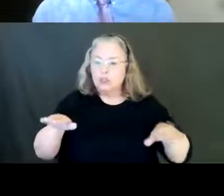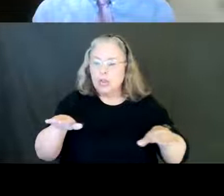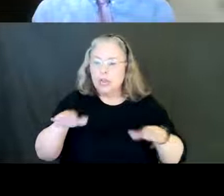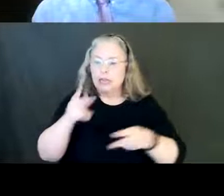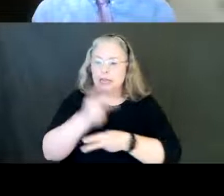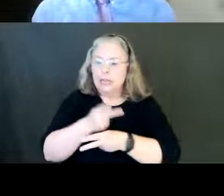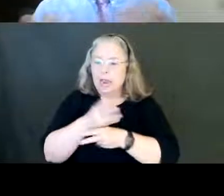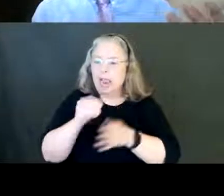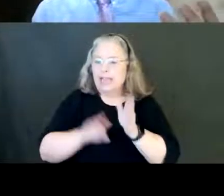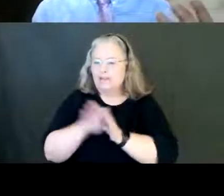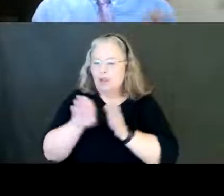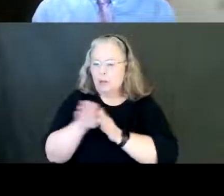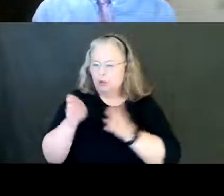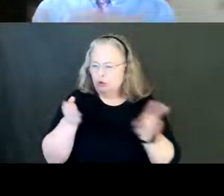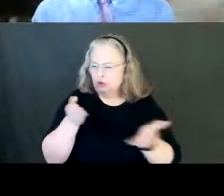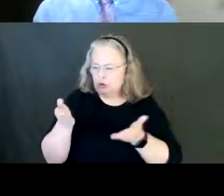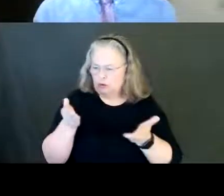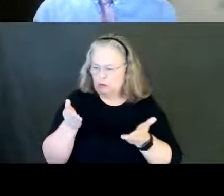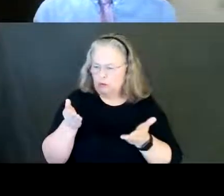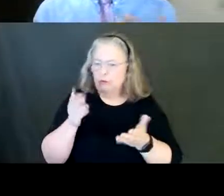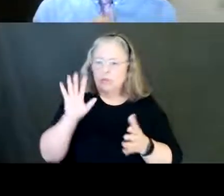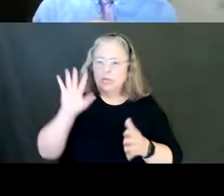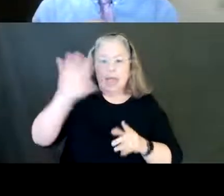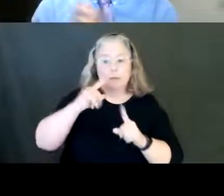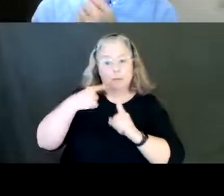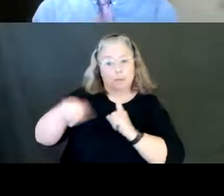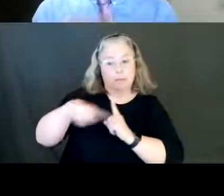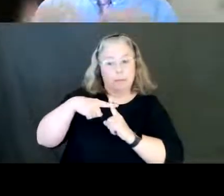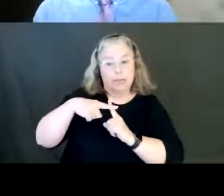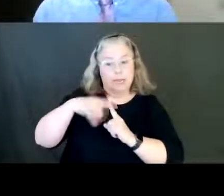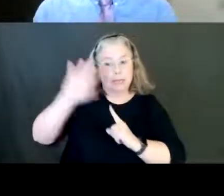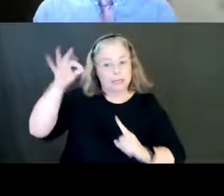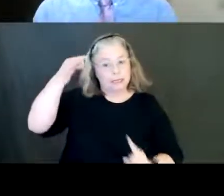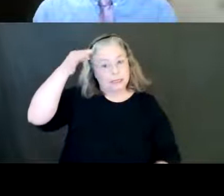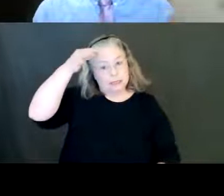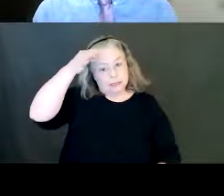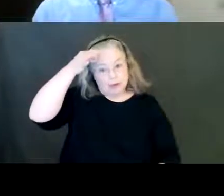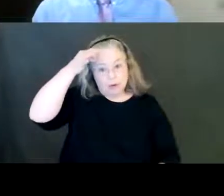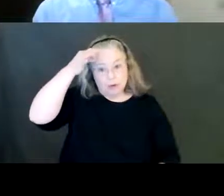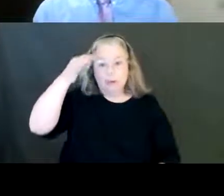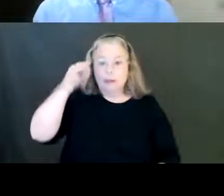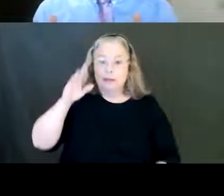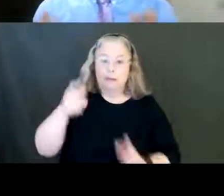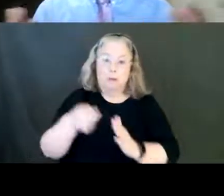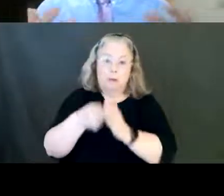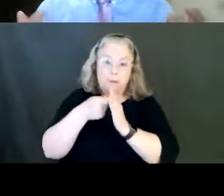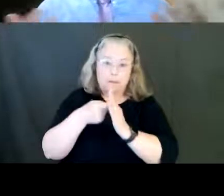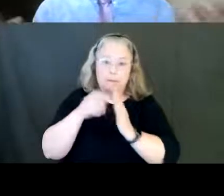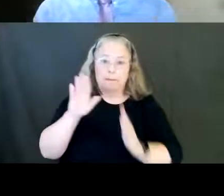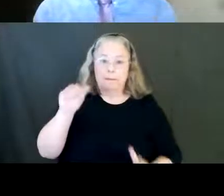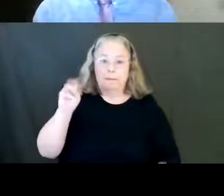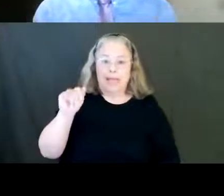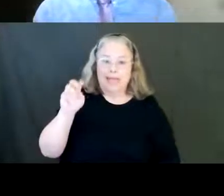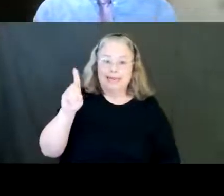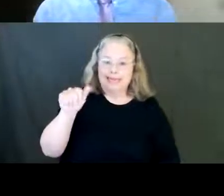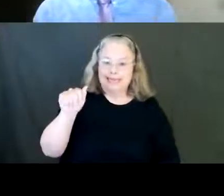services. And also looking at federal mandates with the CCDGB block grant, looking at how we can